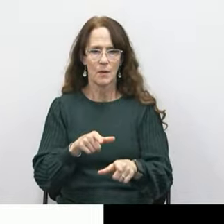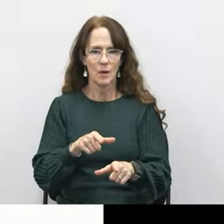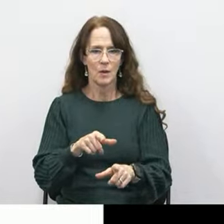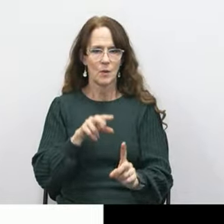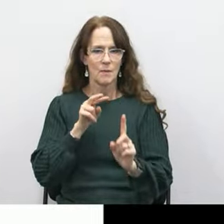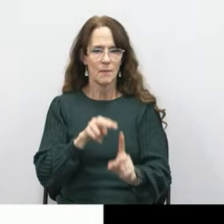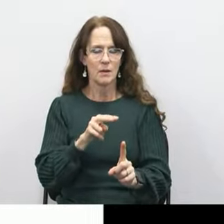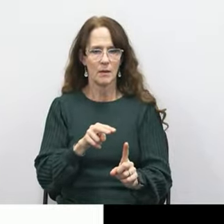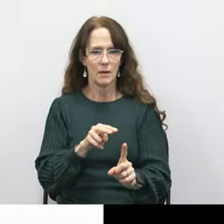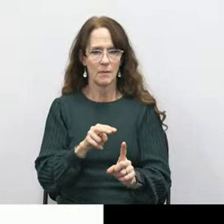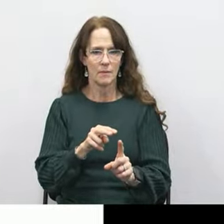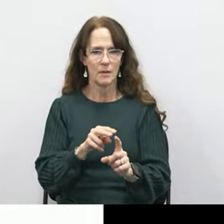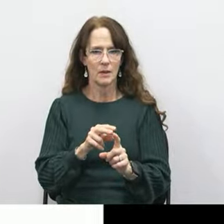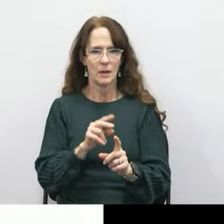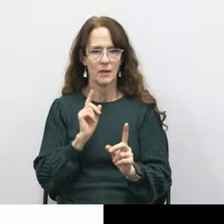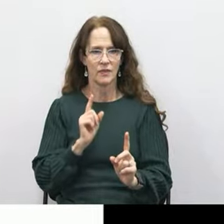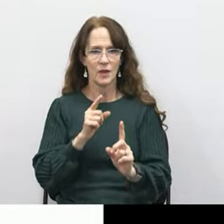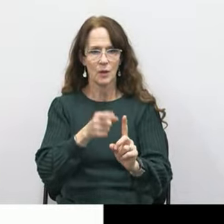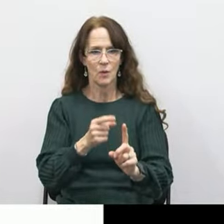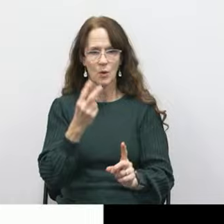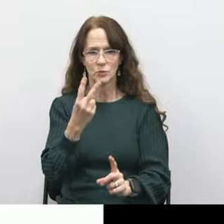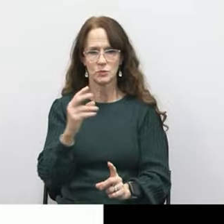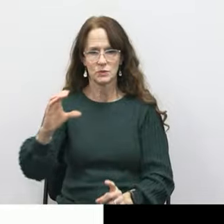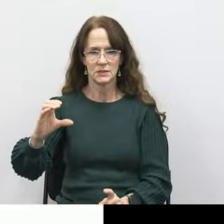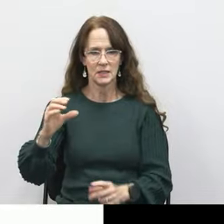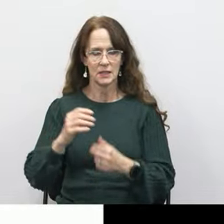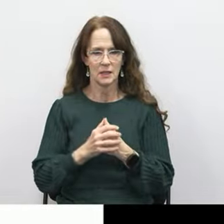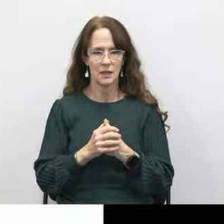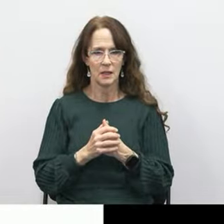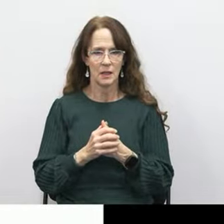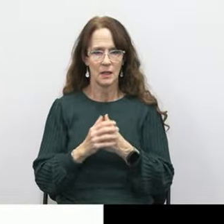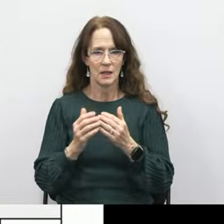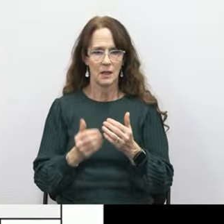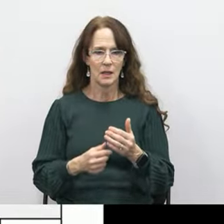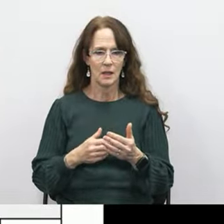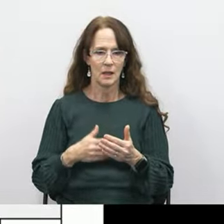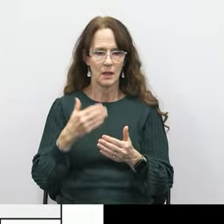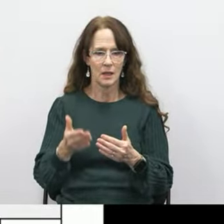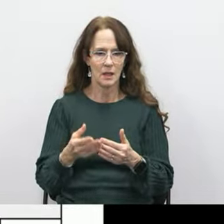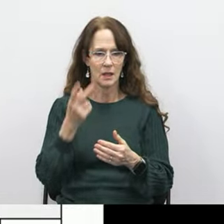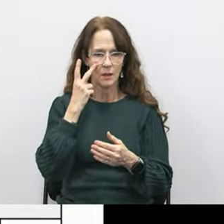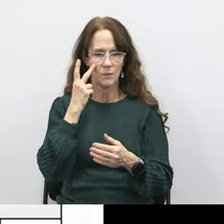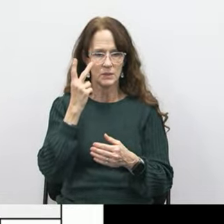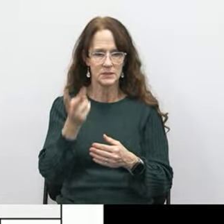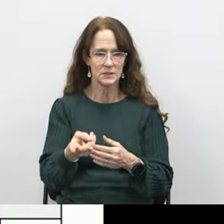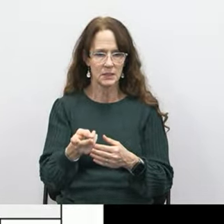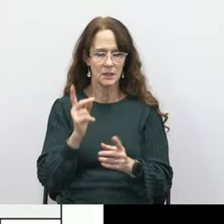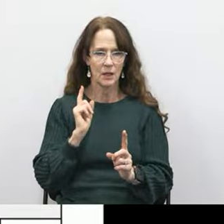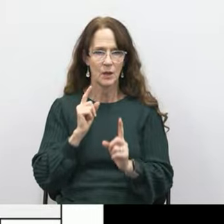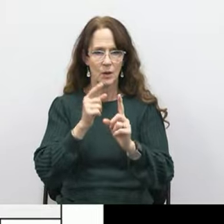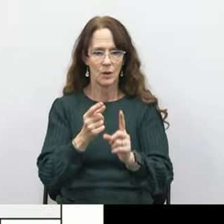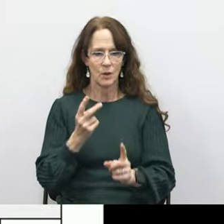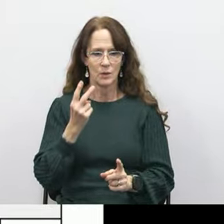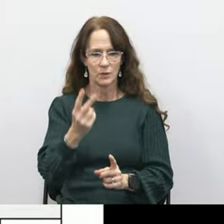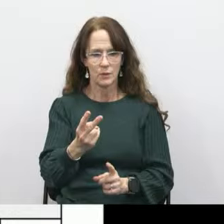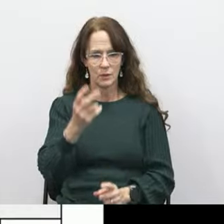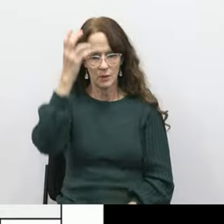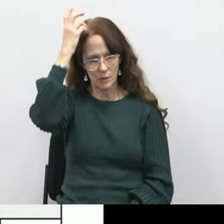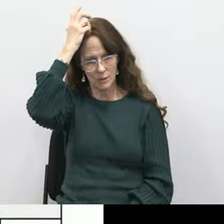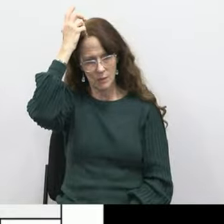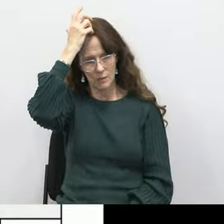interim goal 2C. But taking a step back, if you'll scroll to the next page where we see actually goal 2.